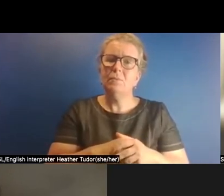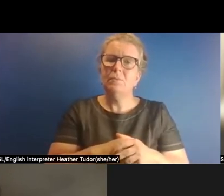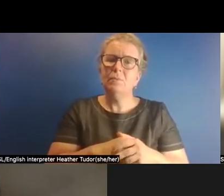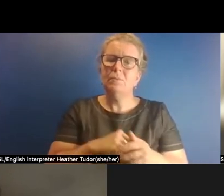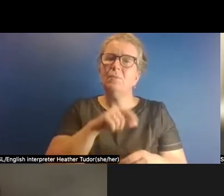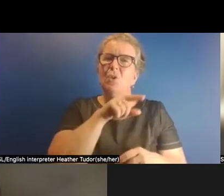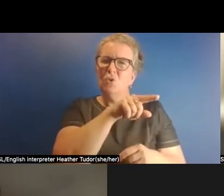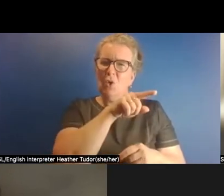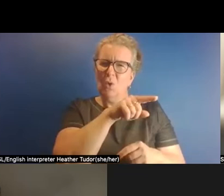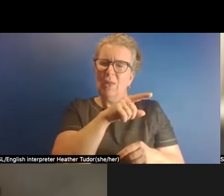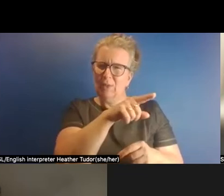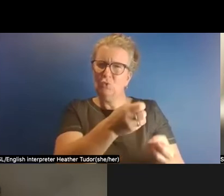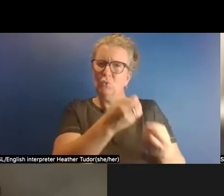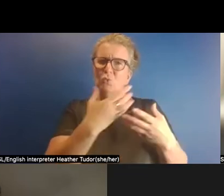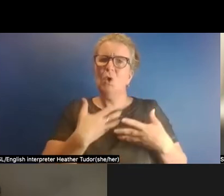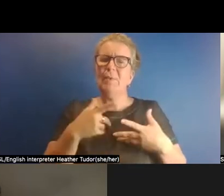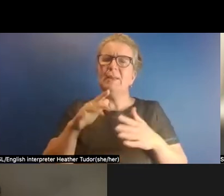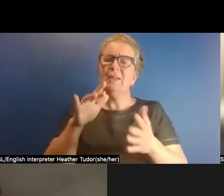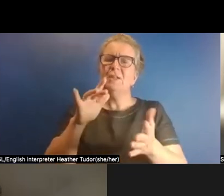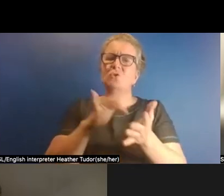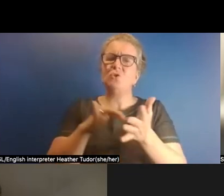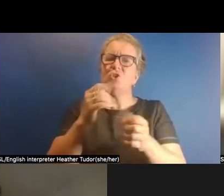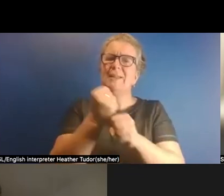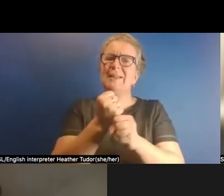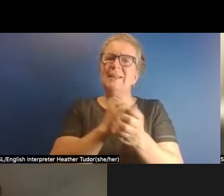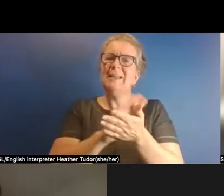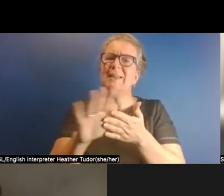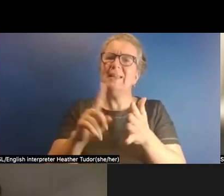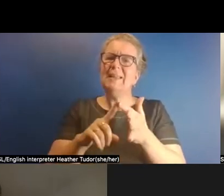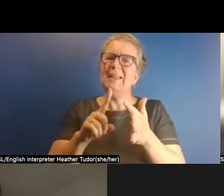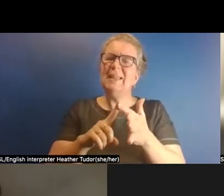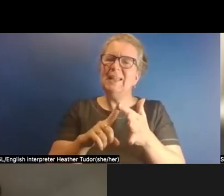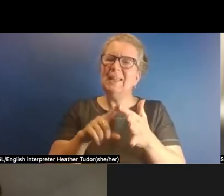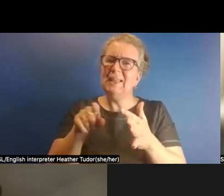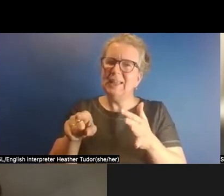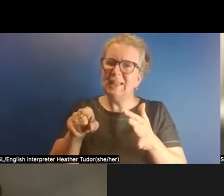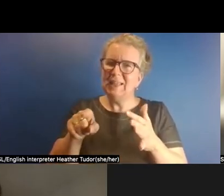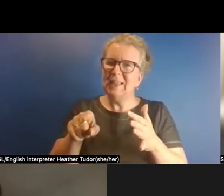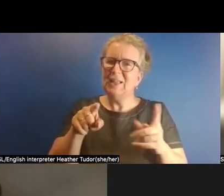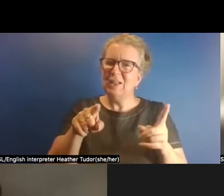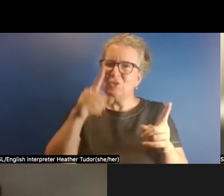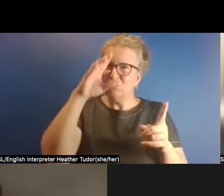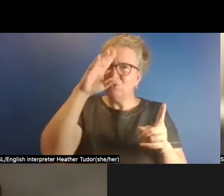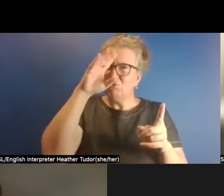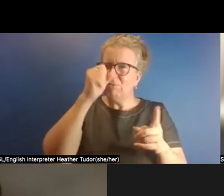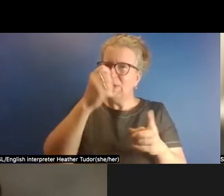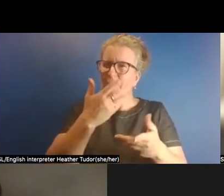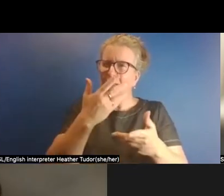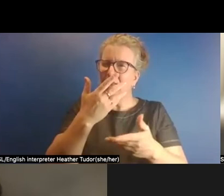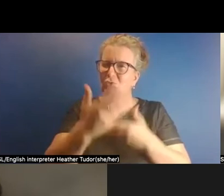ghee? I think it was like a story about that. I don't know if you remember. I think that's interesting as